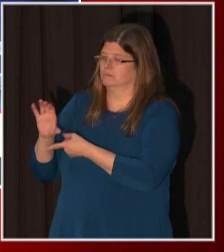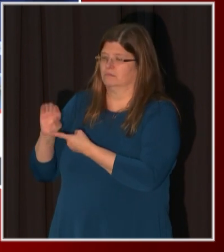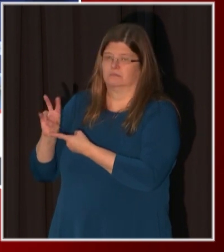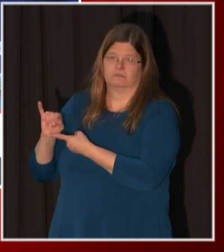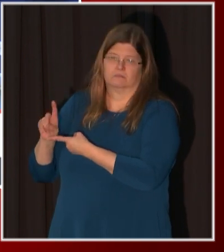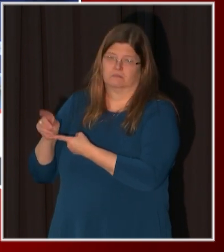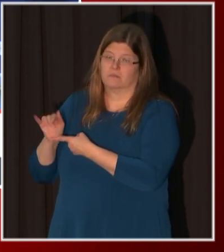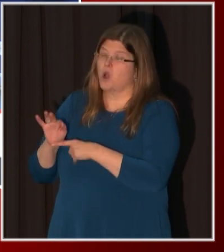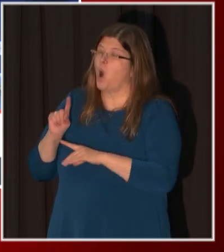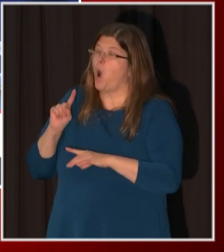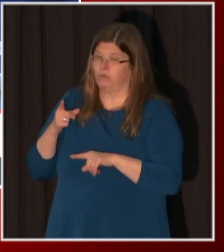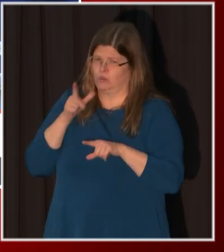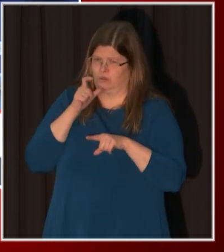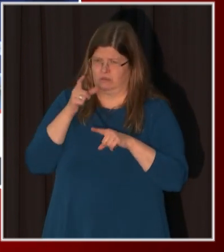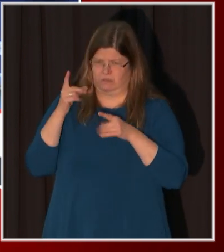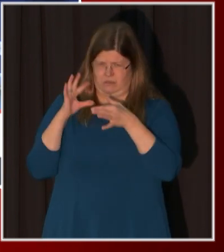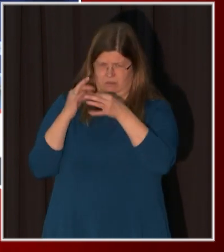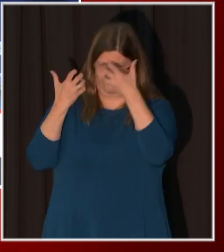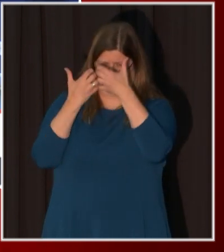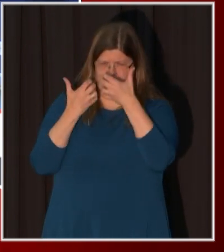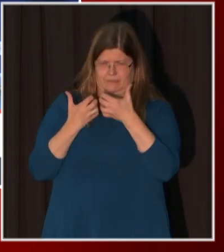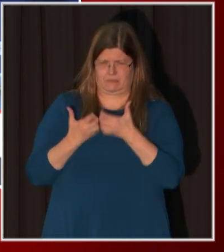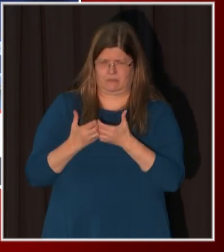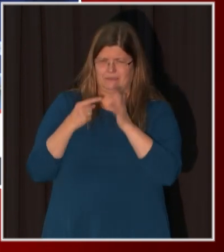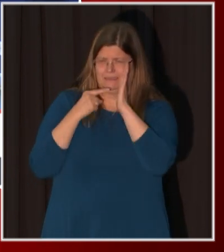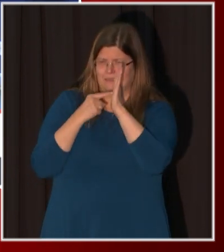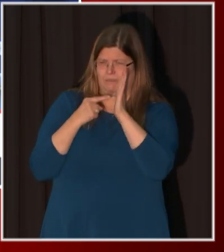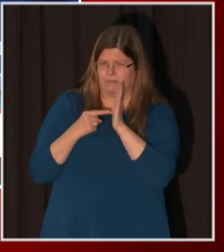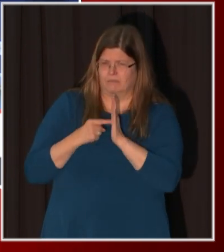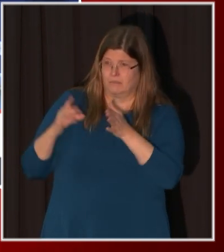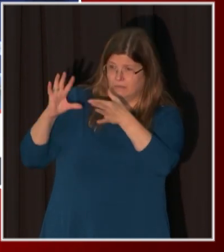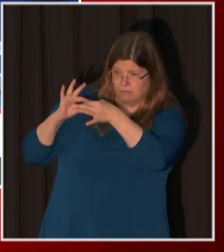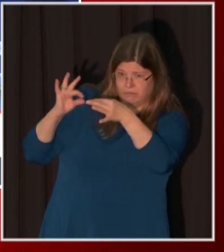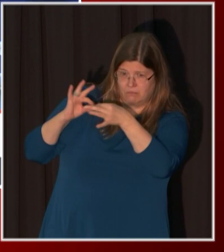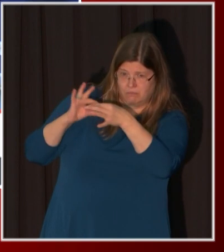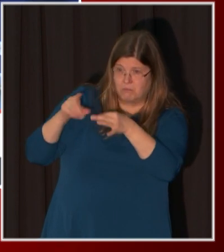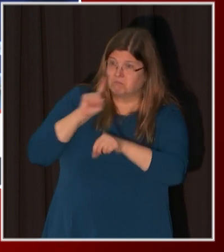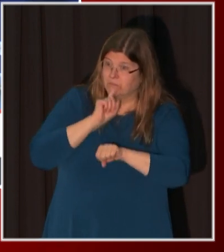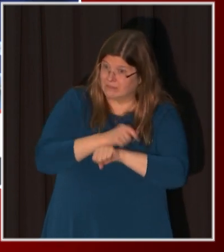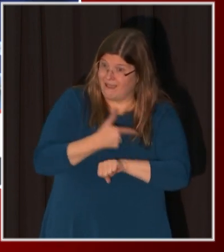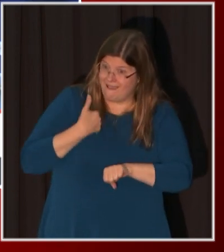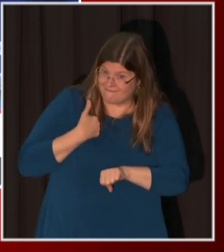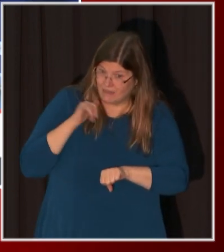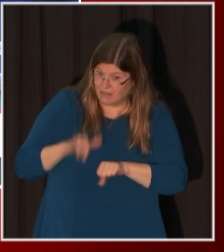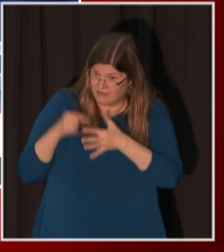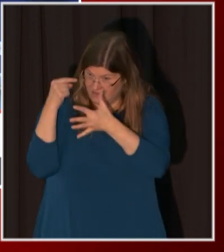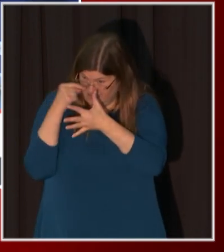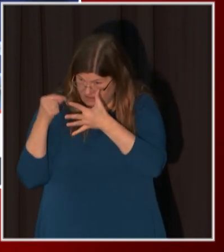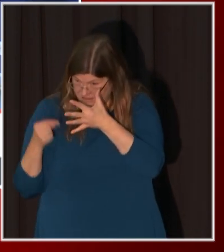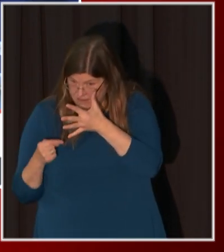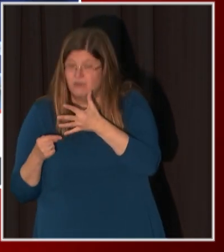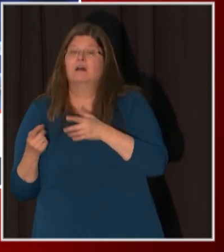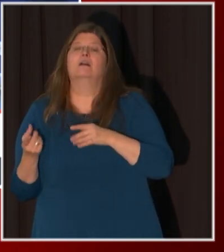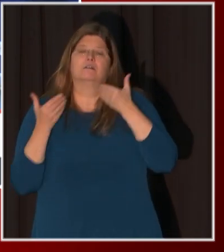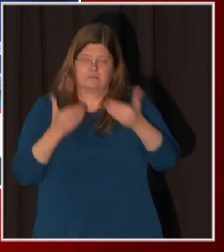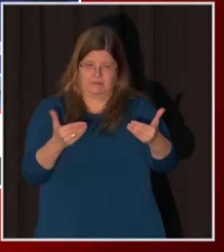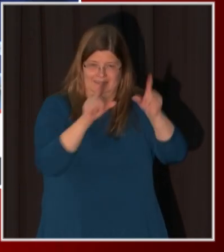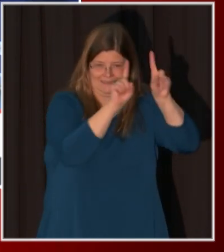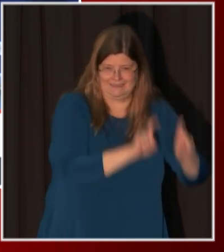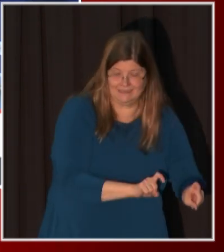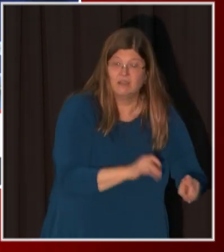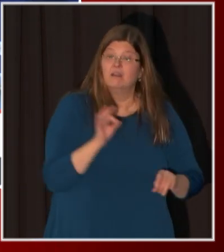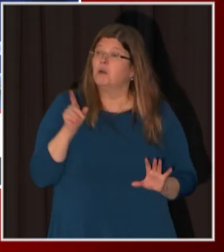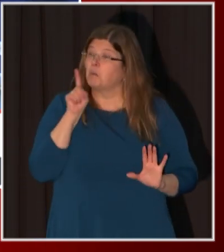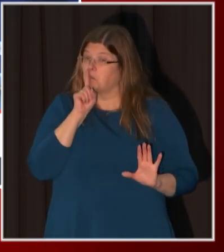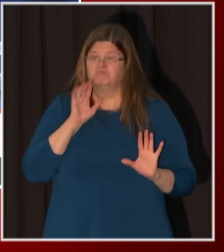a case definition of probable or suspected. Thank you. And then can I ask, and I don't know, I think I'm reading the data right, that you release